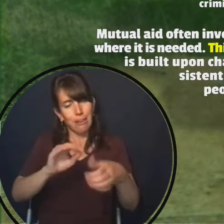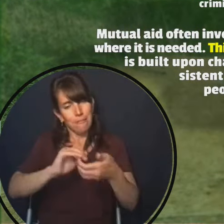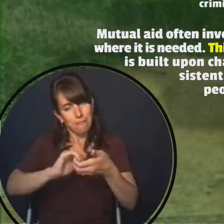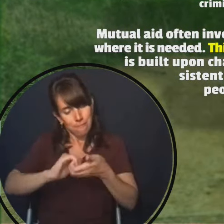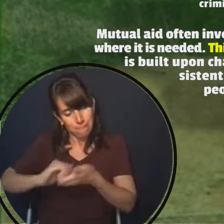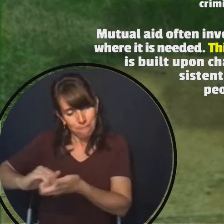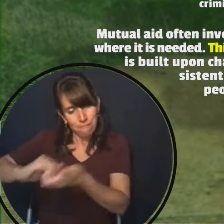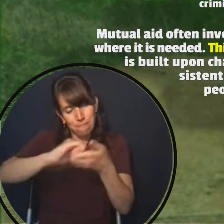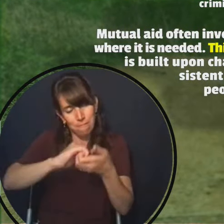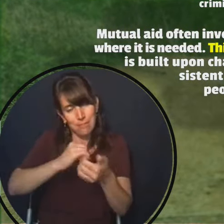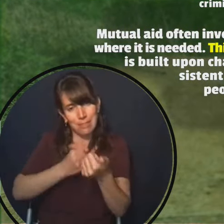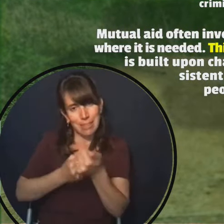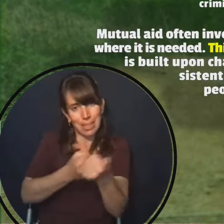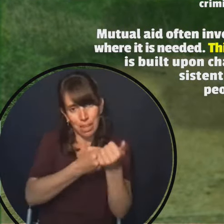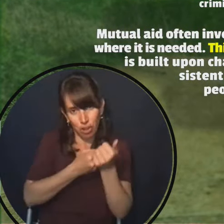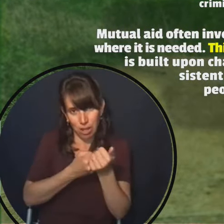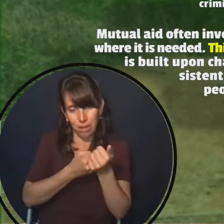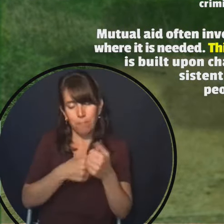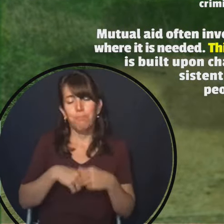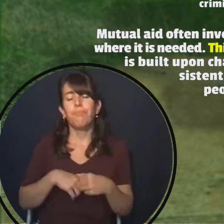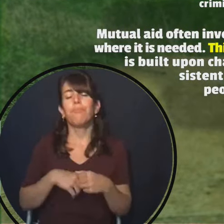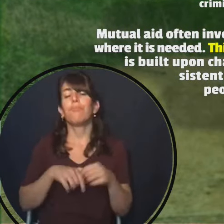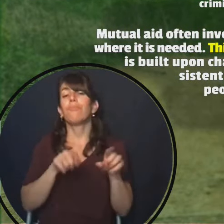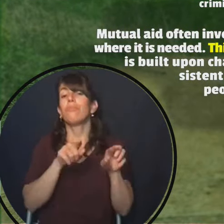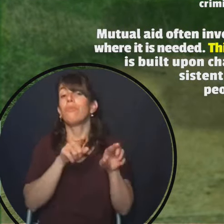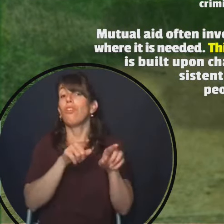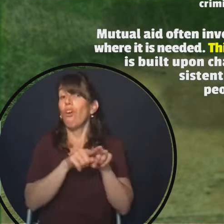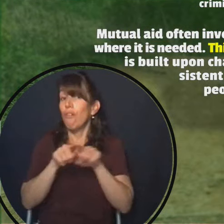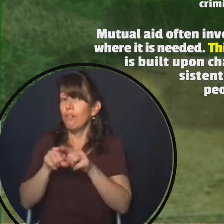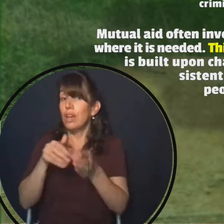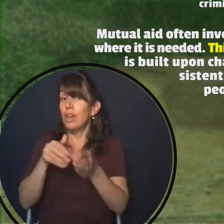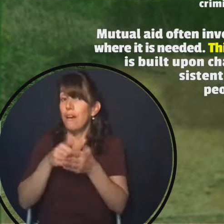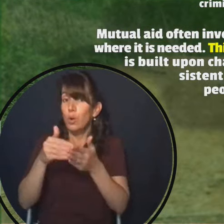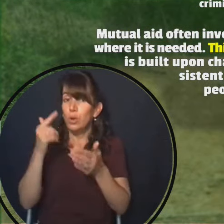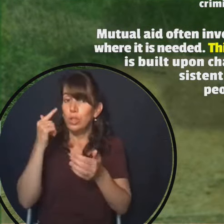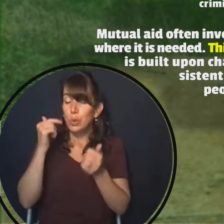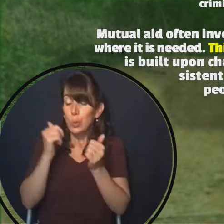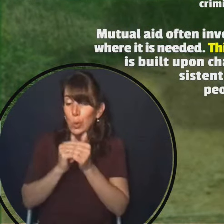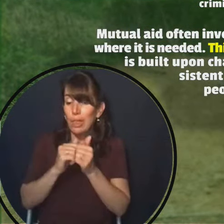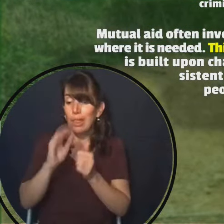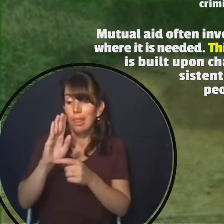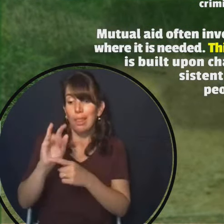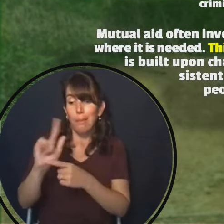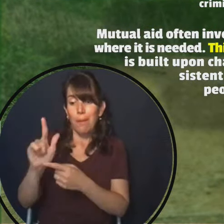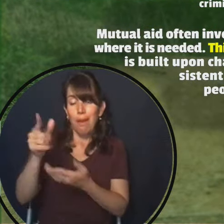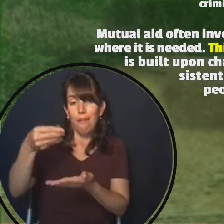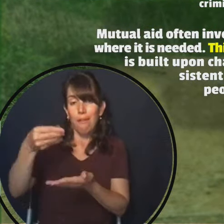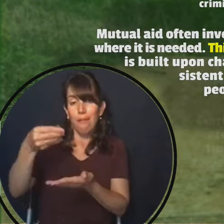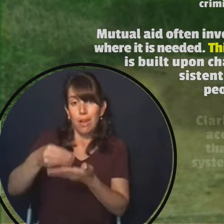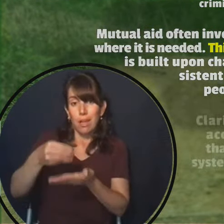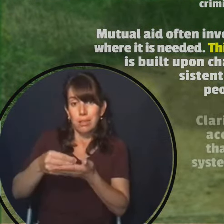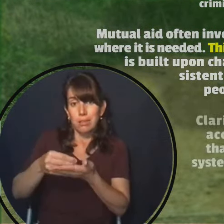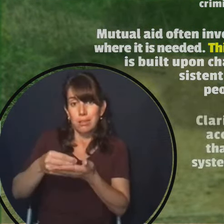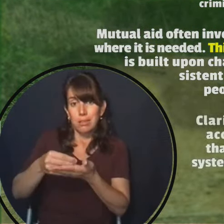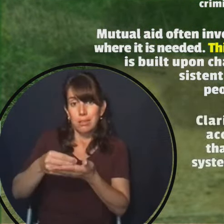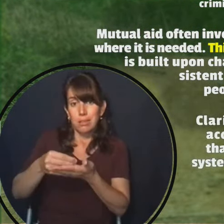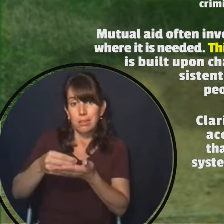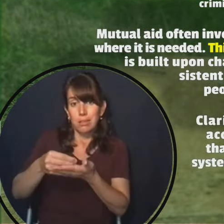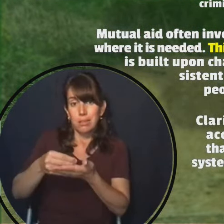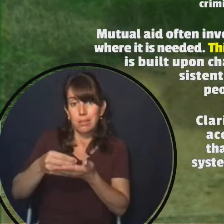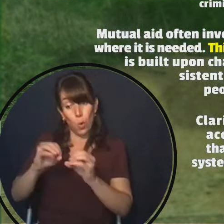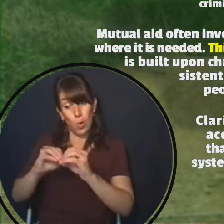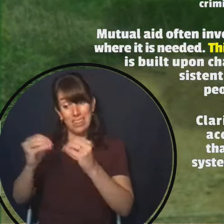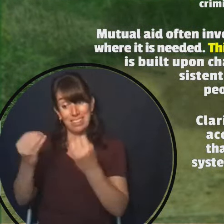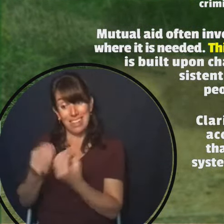Oftentimes also we've noticed with, you know, this has happened with bail funds, with other mutual aid formations, that if you're a fiscally sponsored organization or you're your